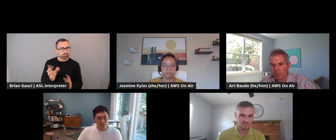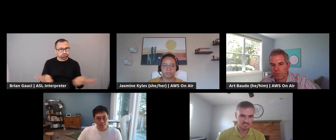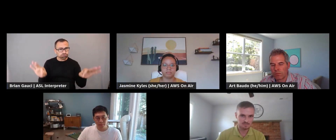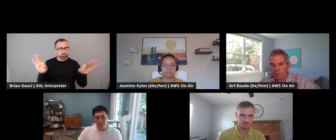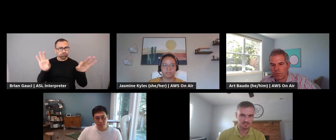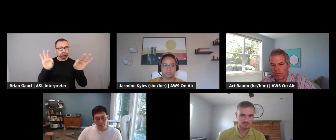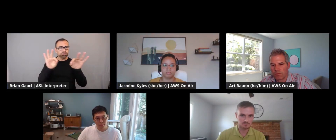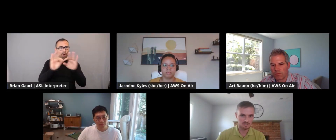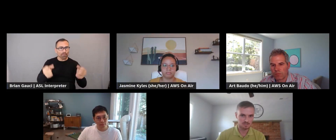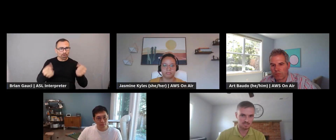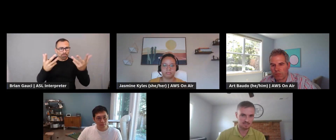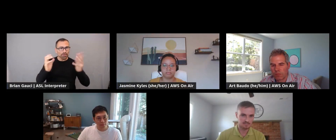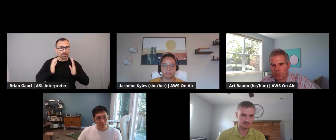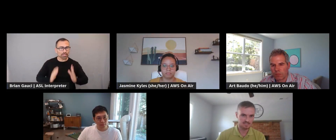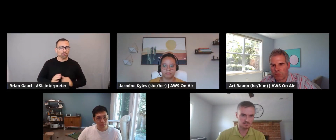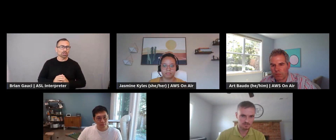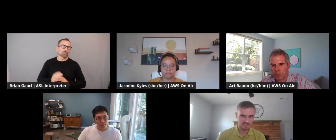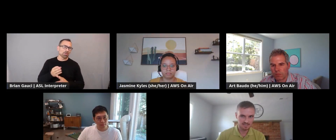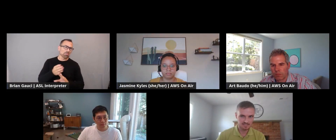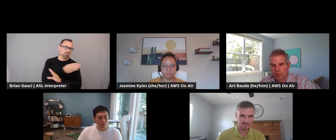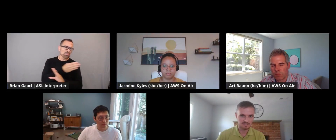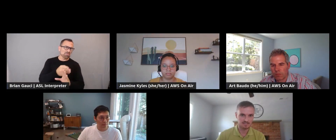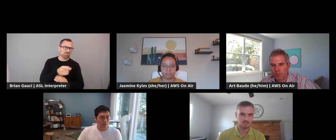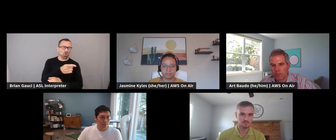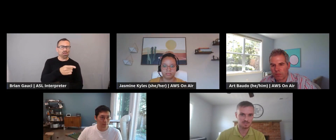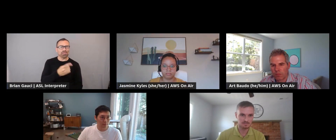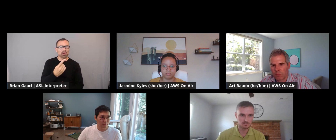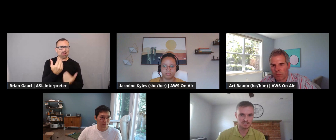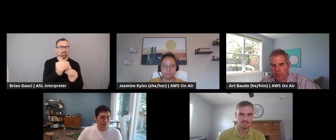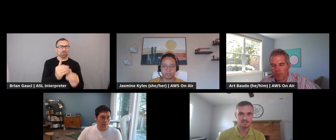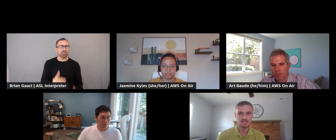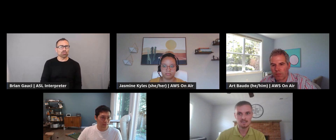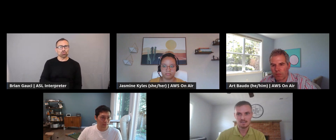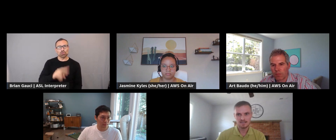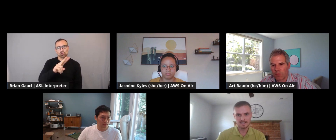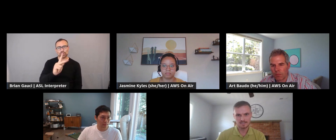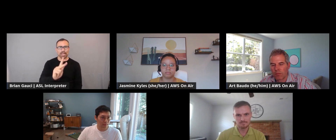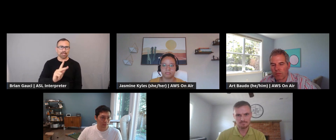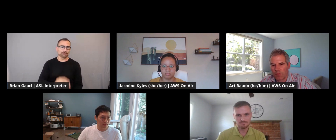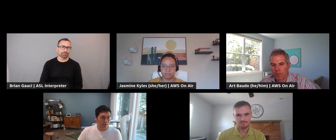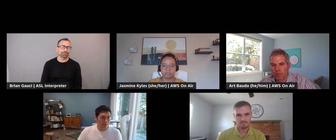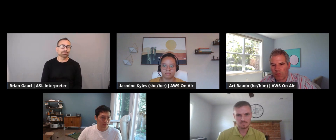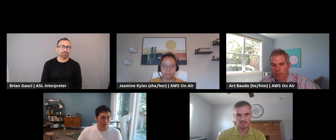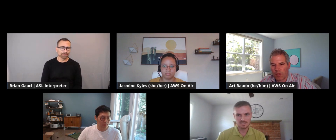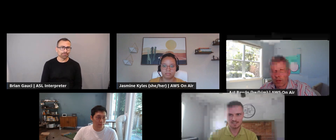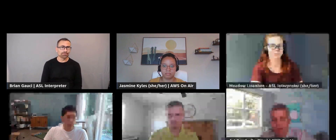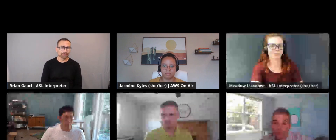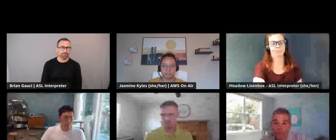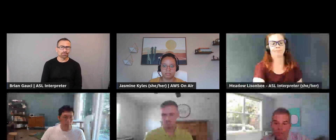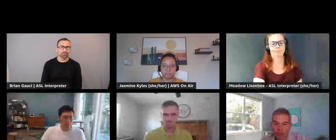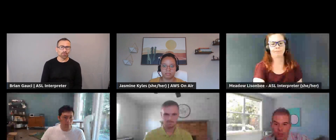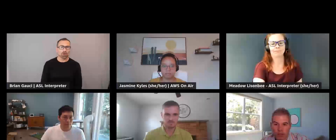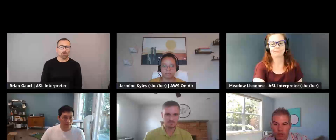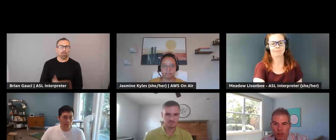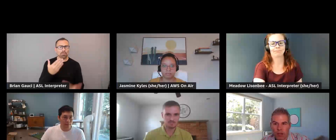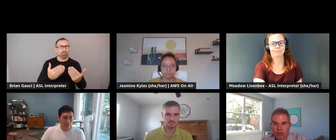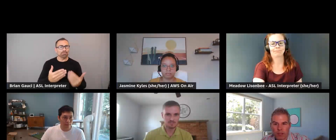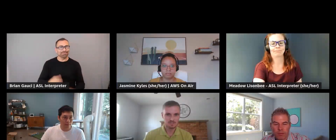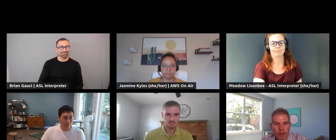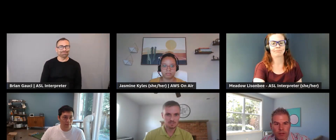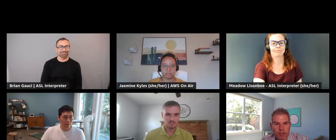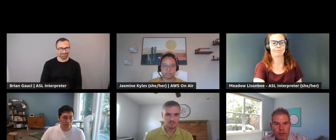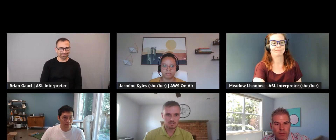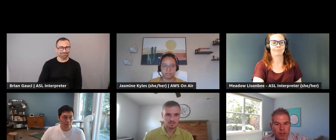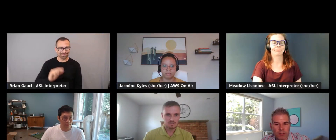the previous Llama models were at a 2K context length is what they were trained at. They also doubling the